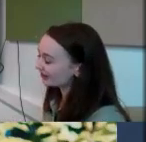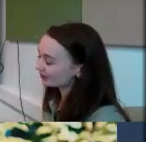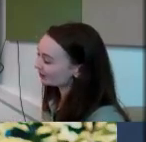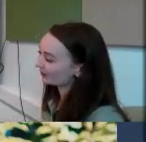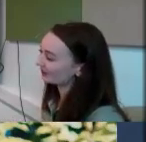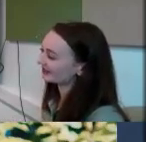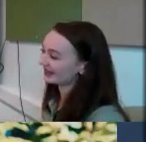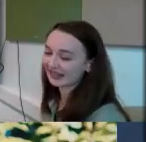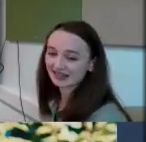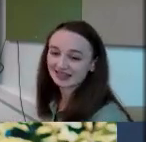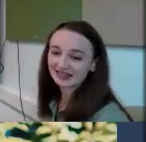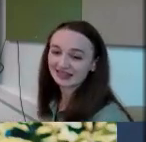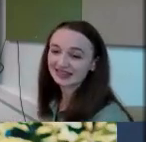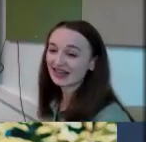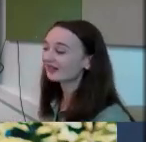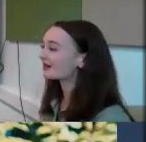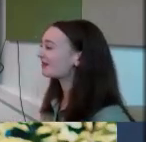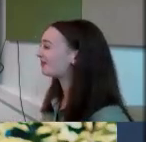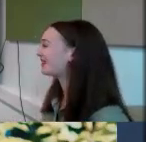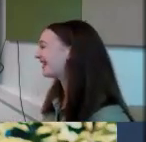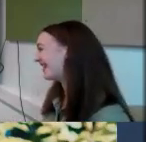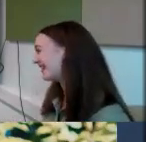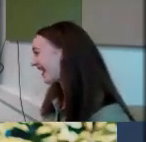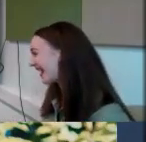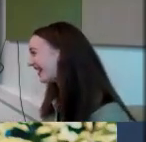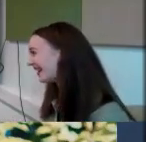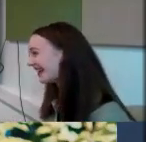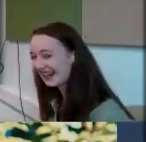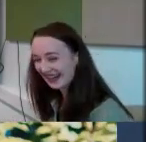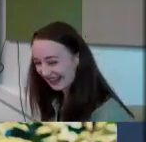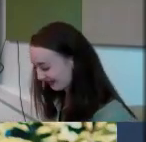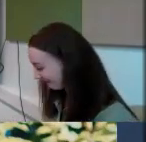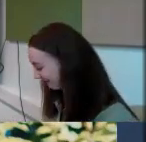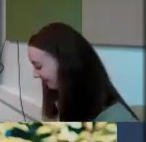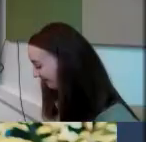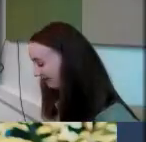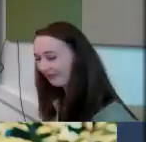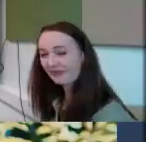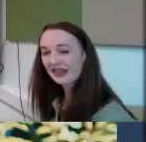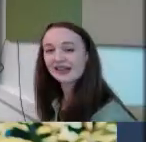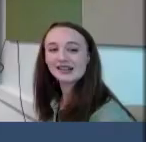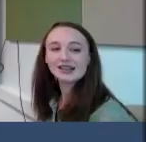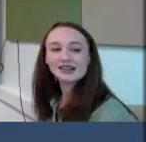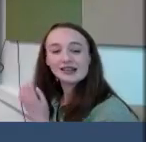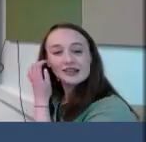charities, with individuals, and it's kind of led me to be sitting here today.